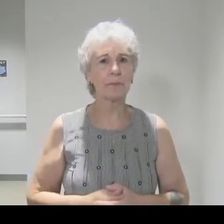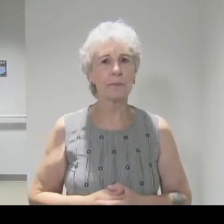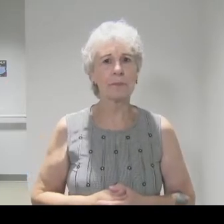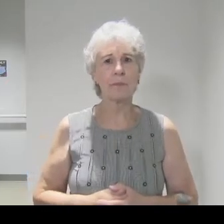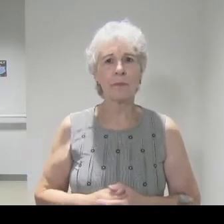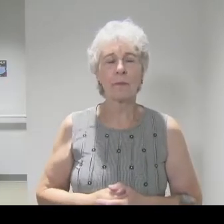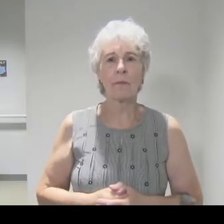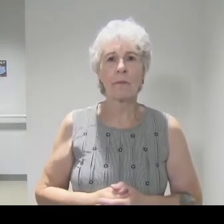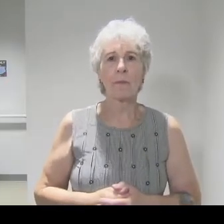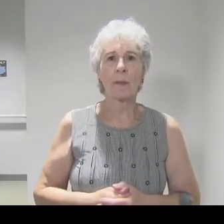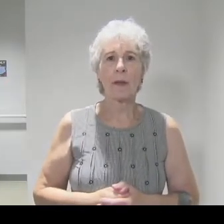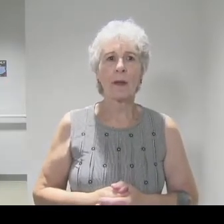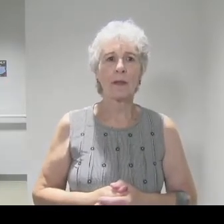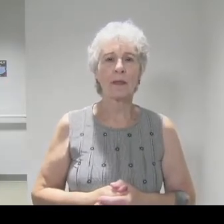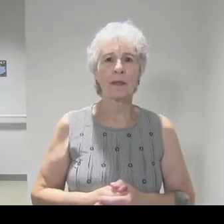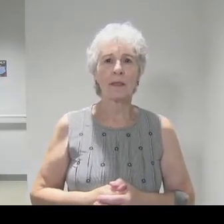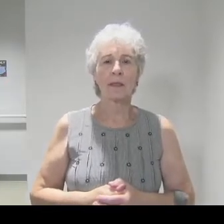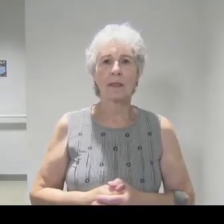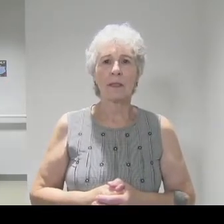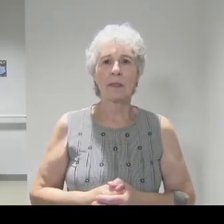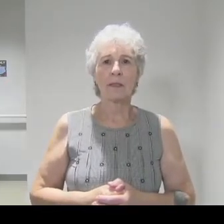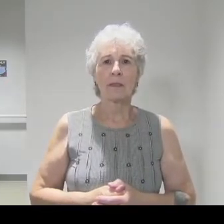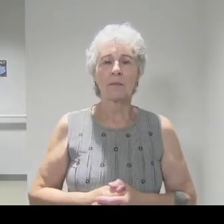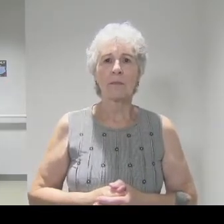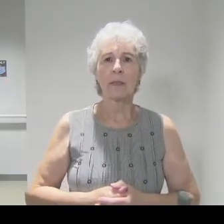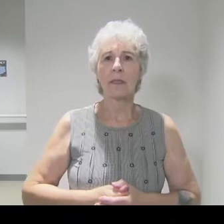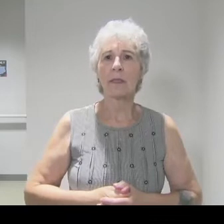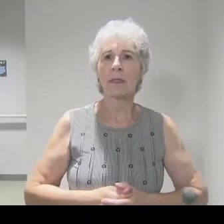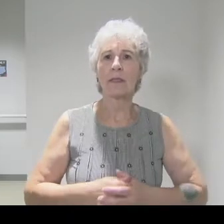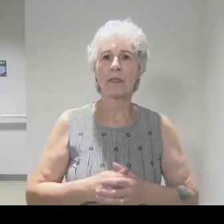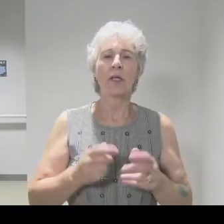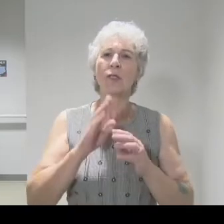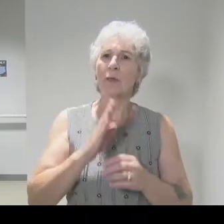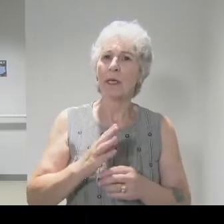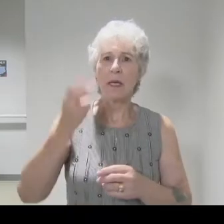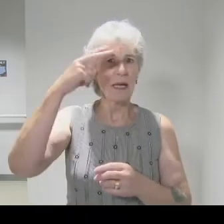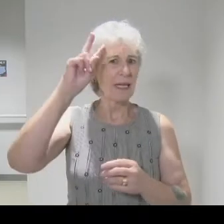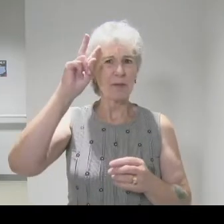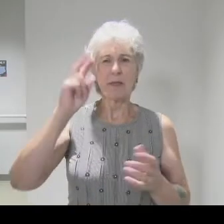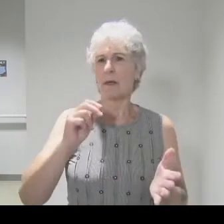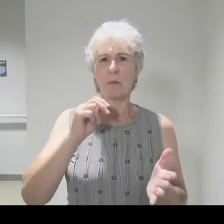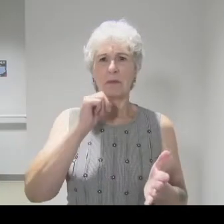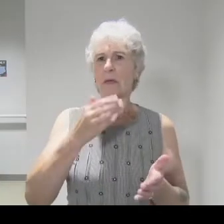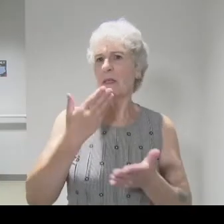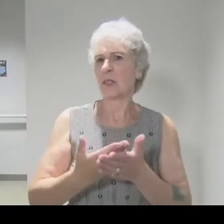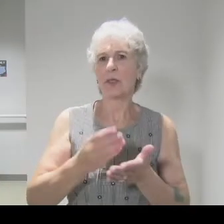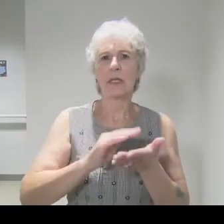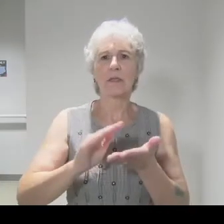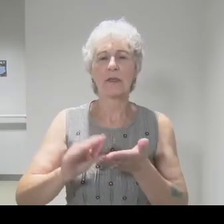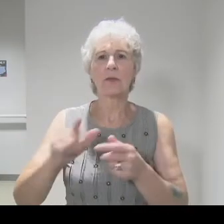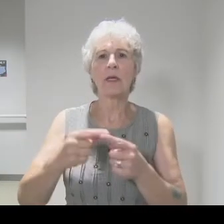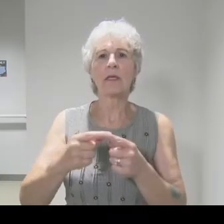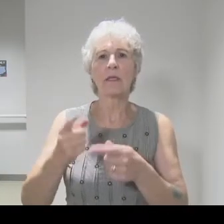To be uninformed and to be ignorant is not going to be a valid excuse when it comes